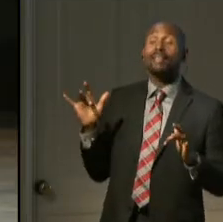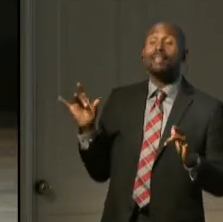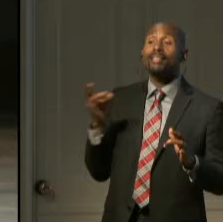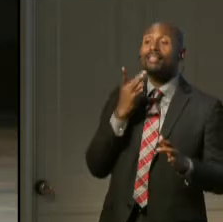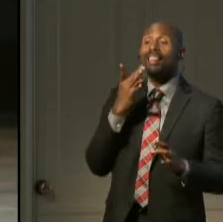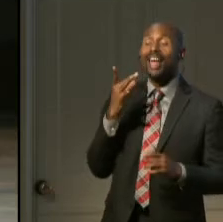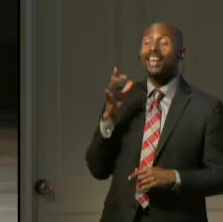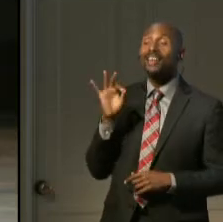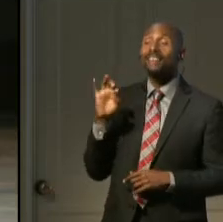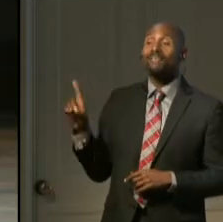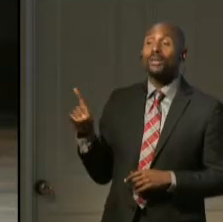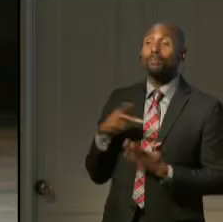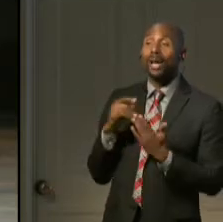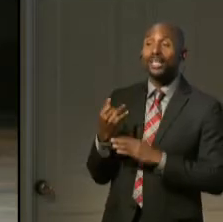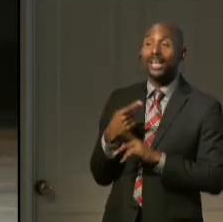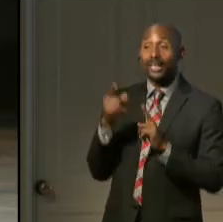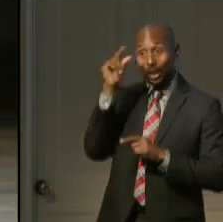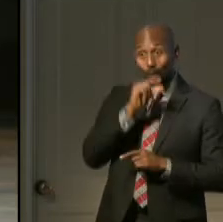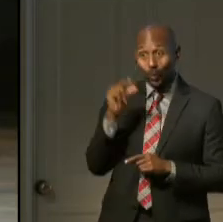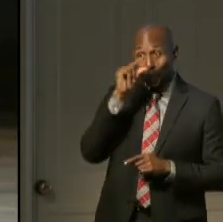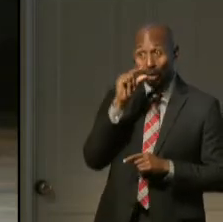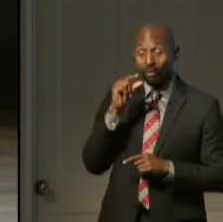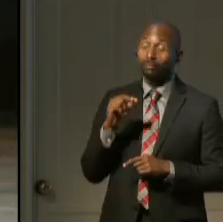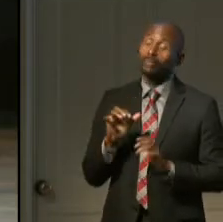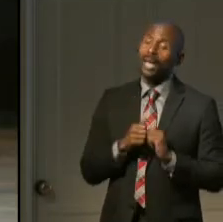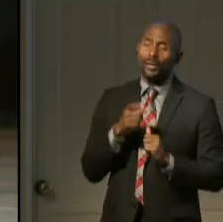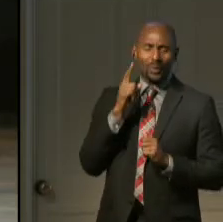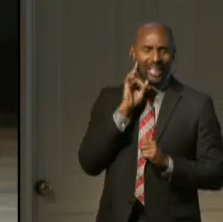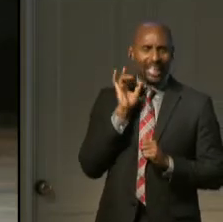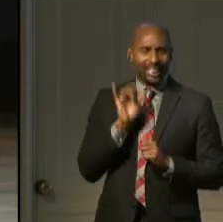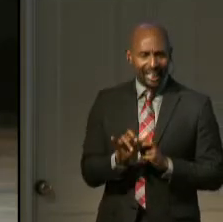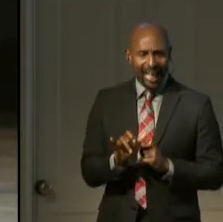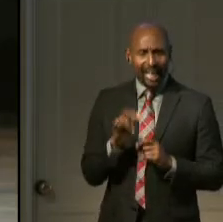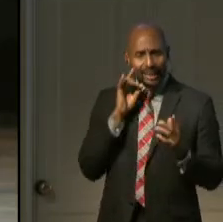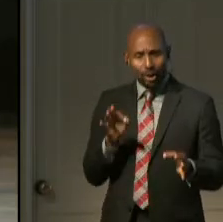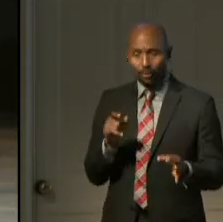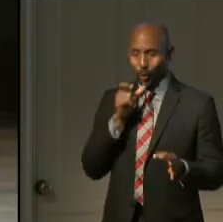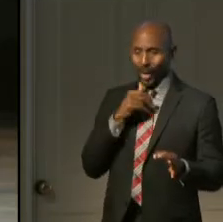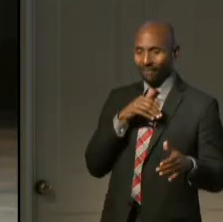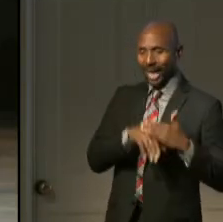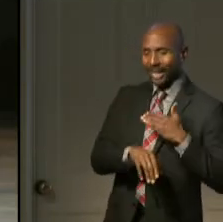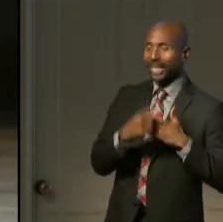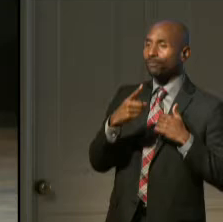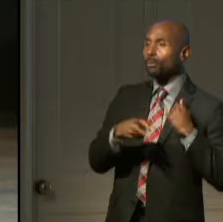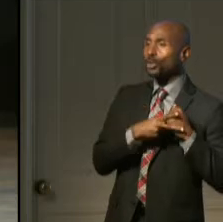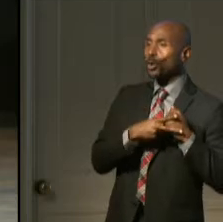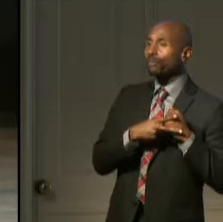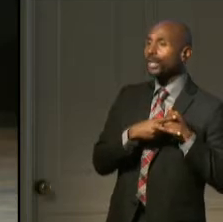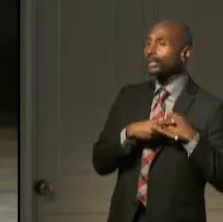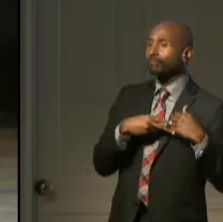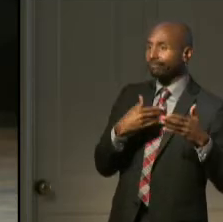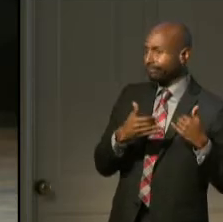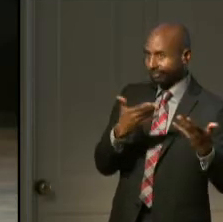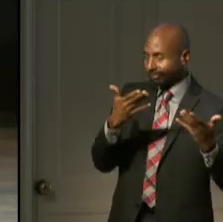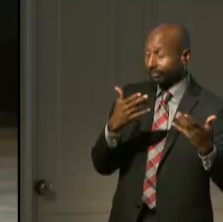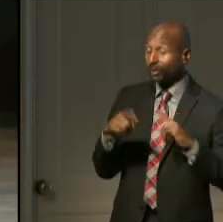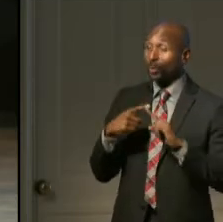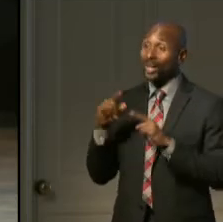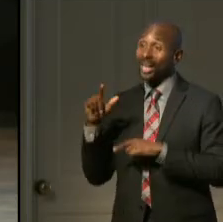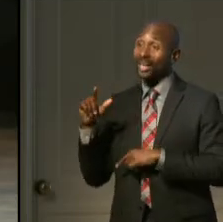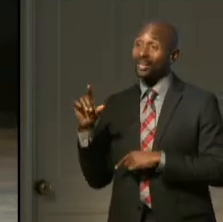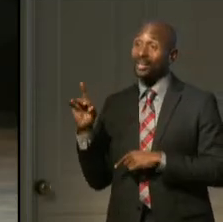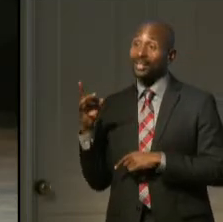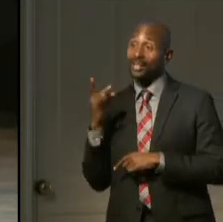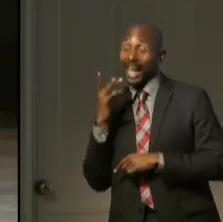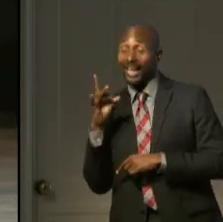think that kind of dictates who has access to preserve what when light fields are on the